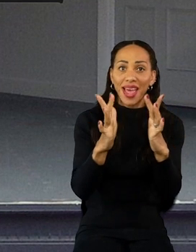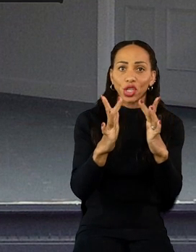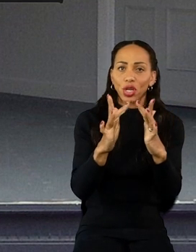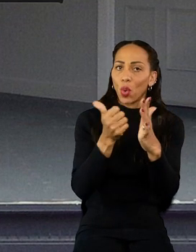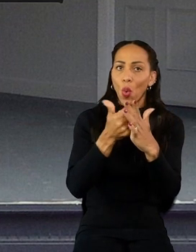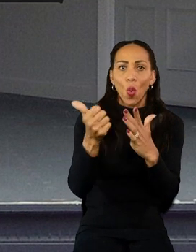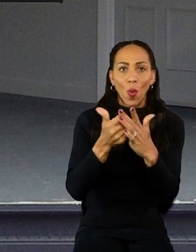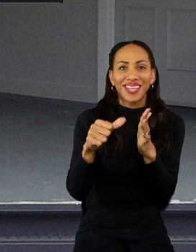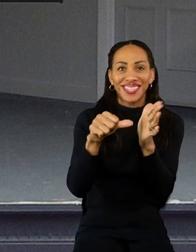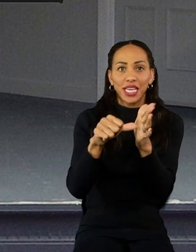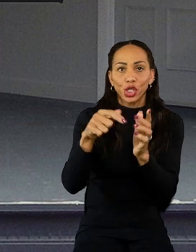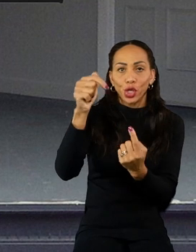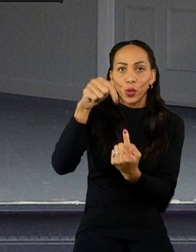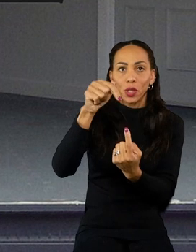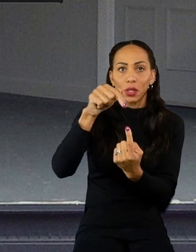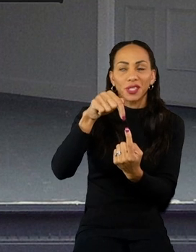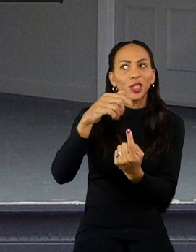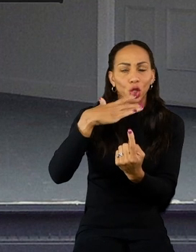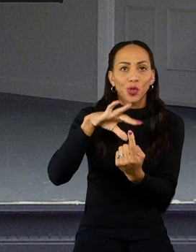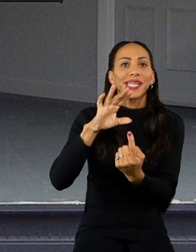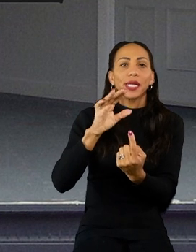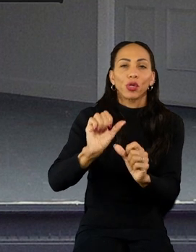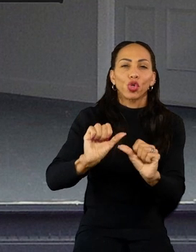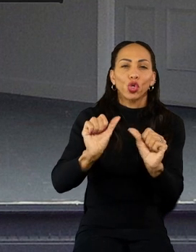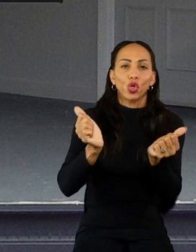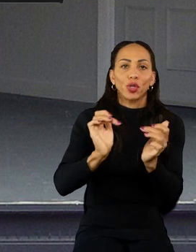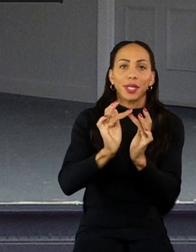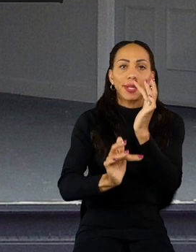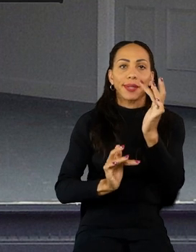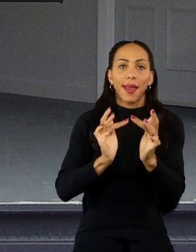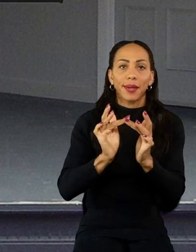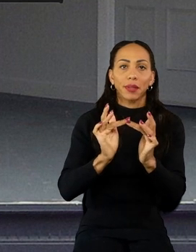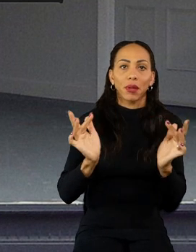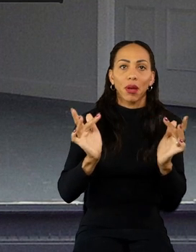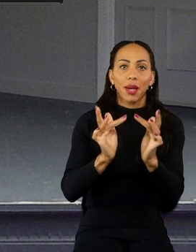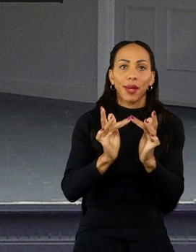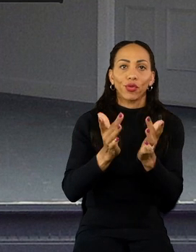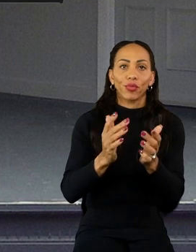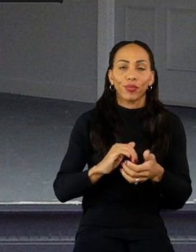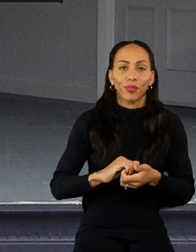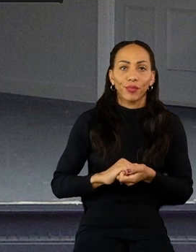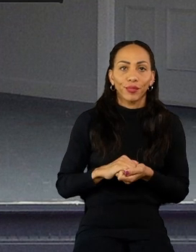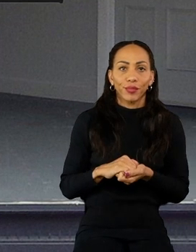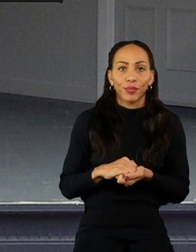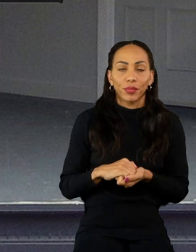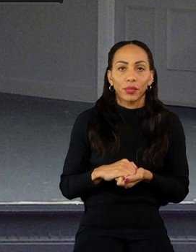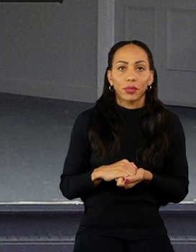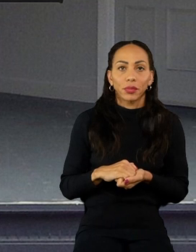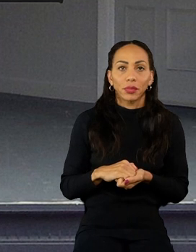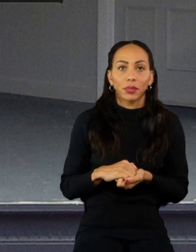and your nearest internet connection is always an issue. Always the sort of to be on the lookout for a good internet